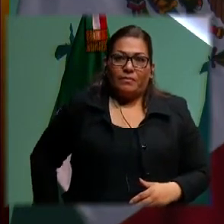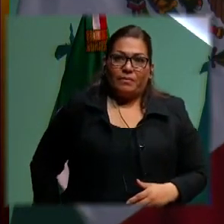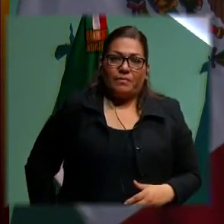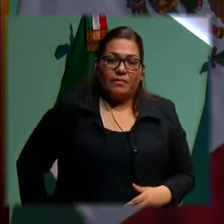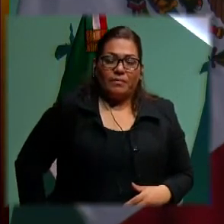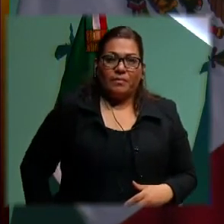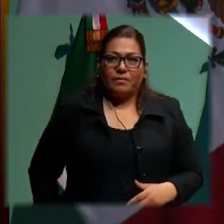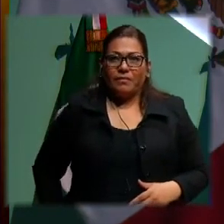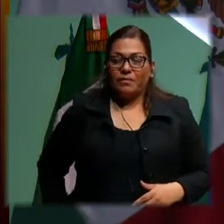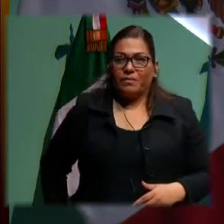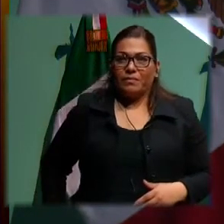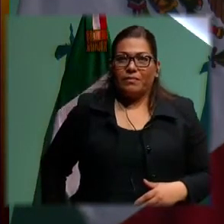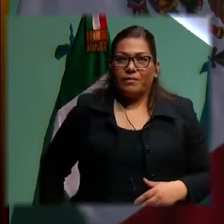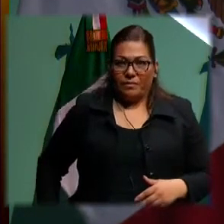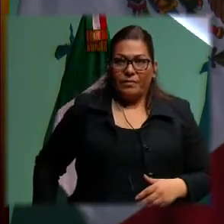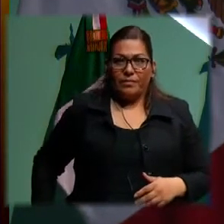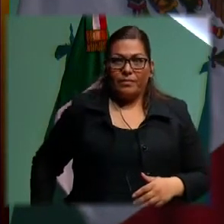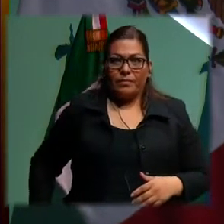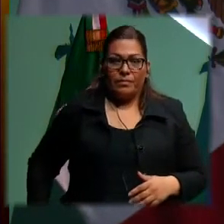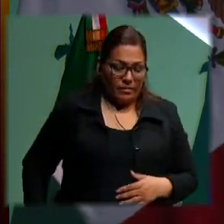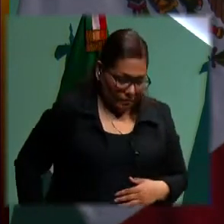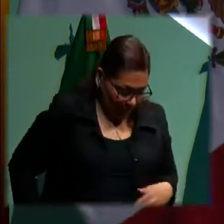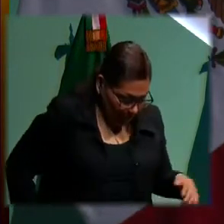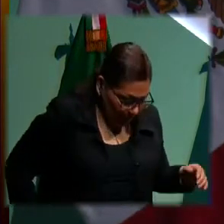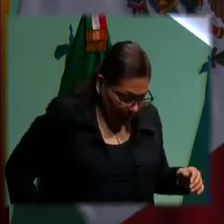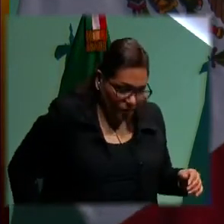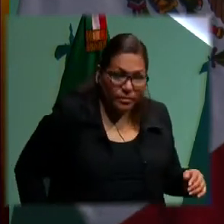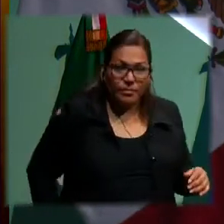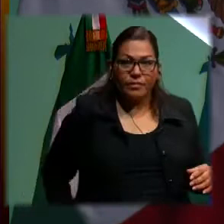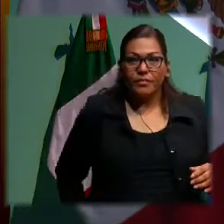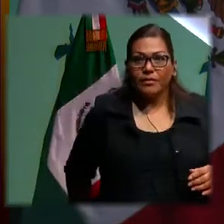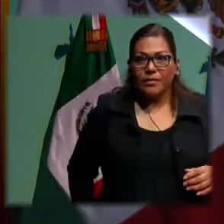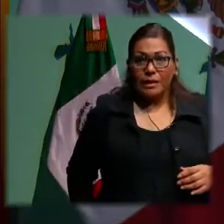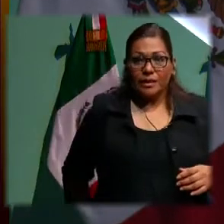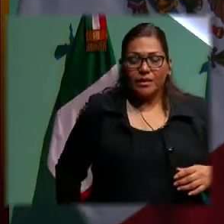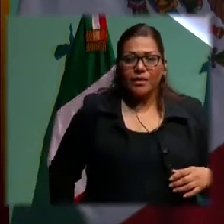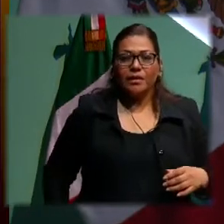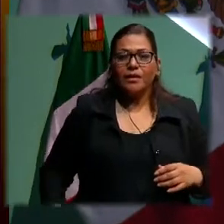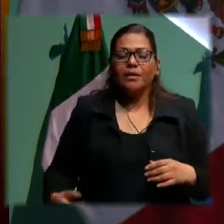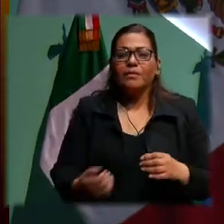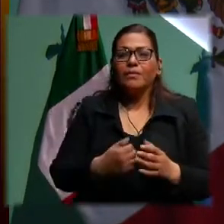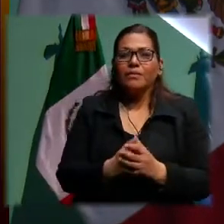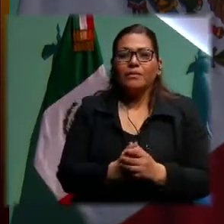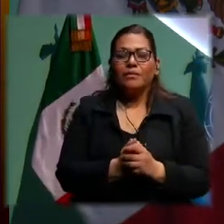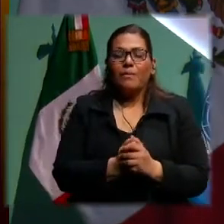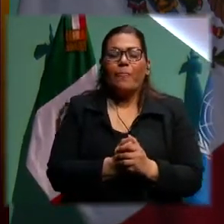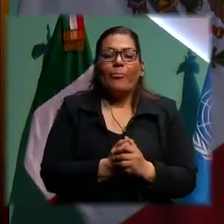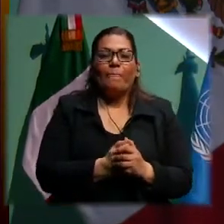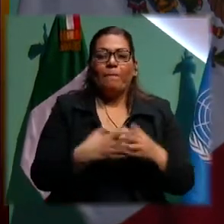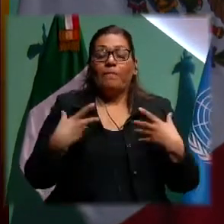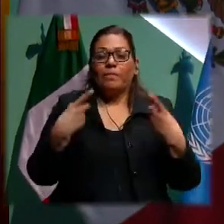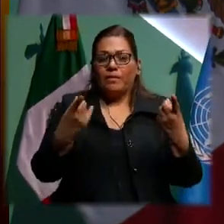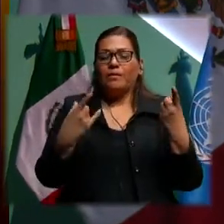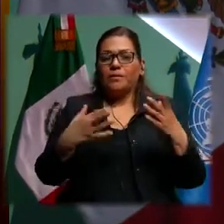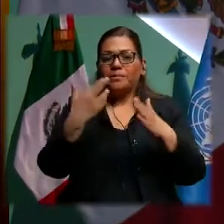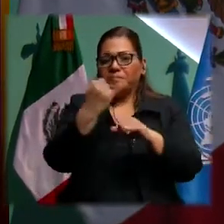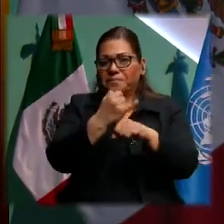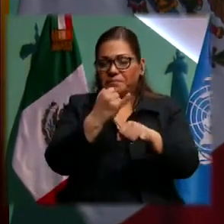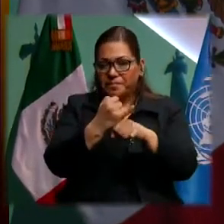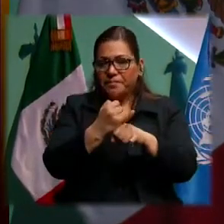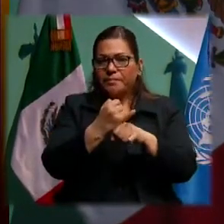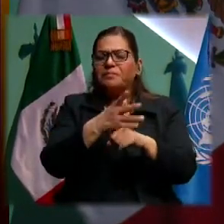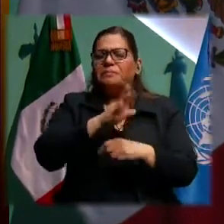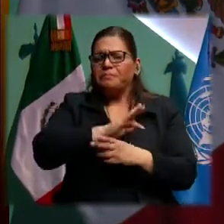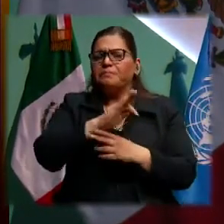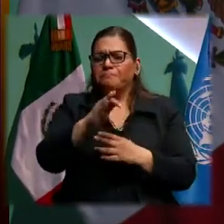So, this week, in the workshops we'll all attend, I hope we get serious about these two